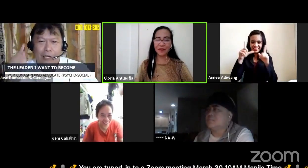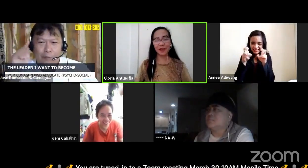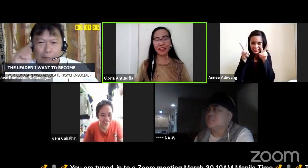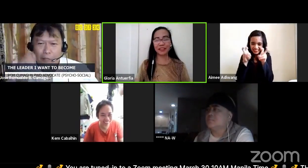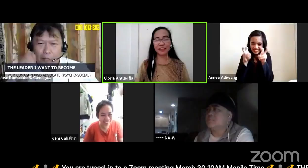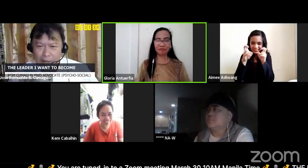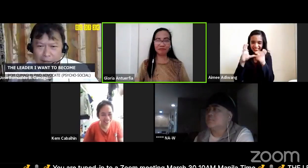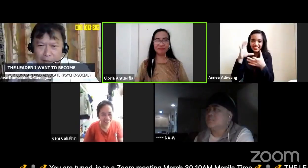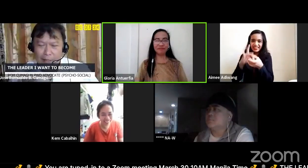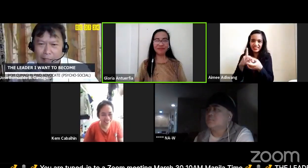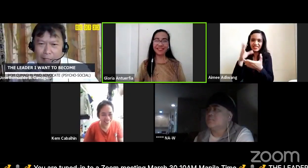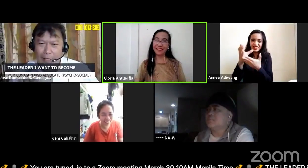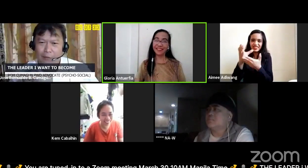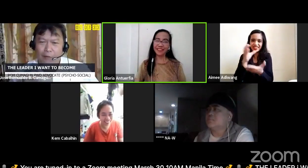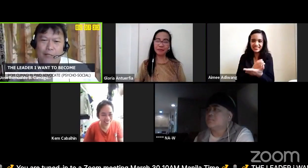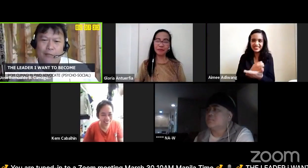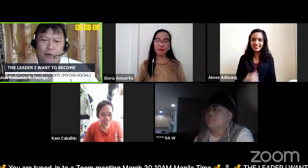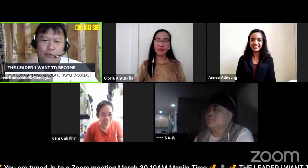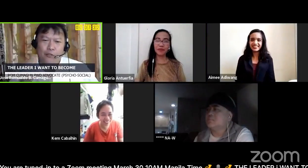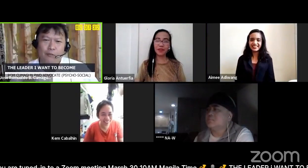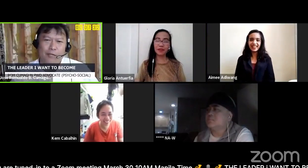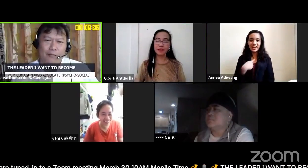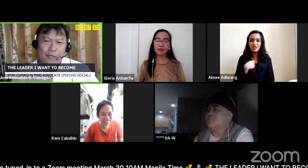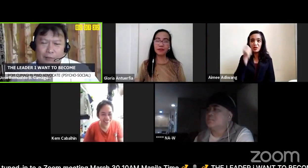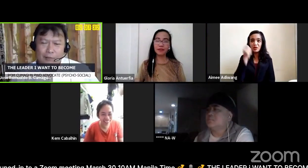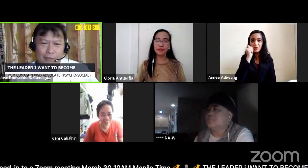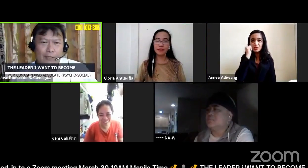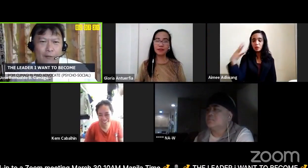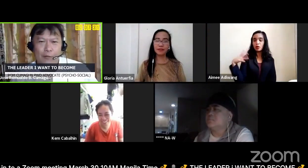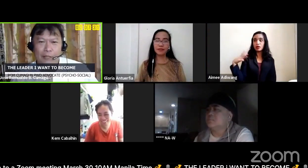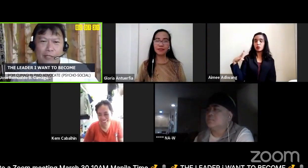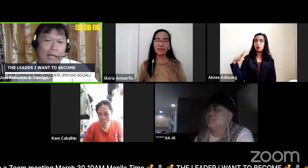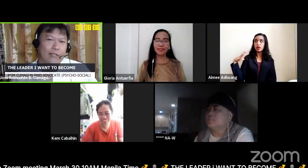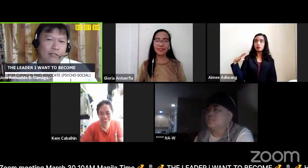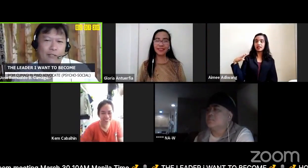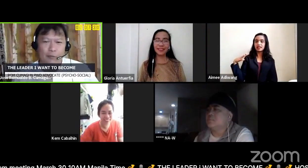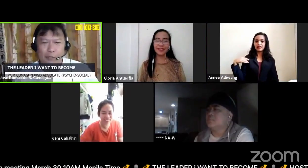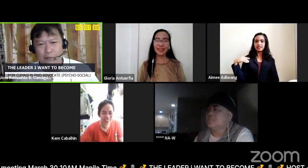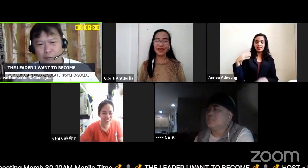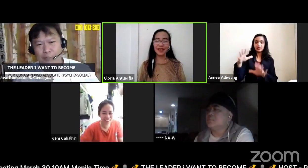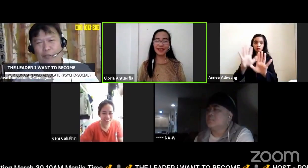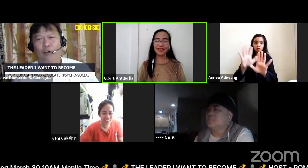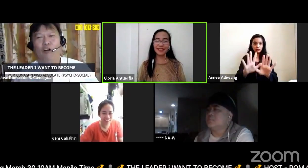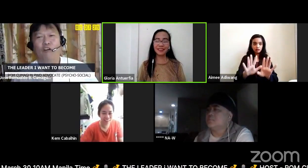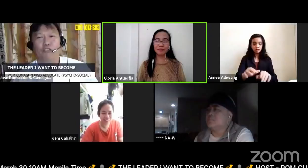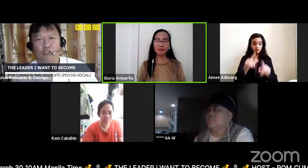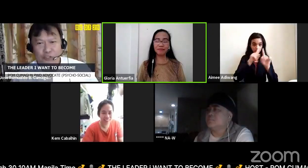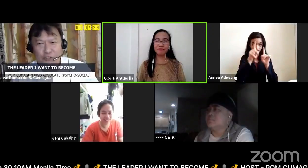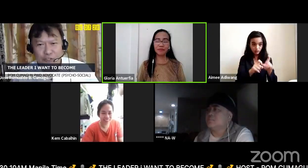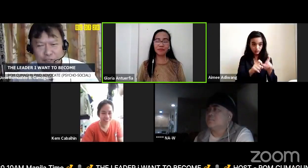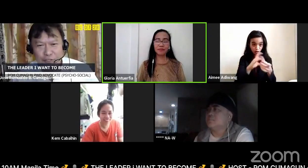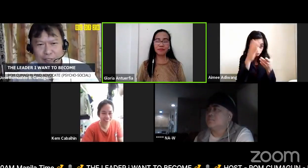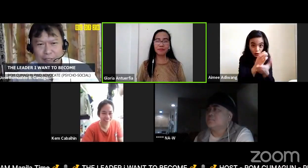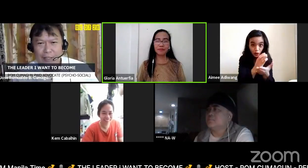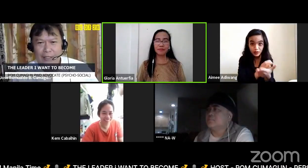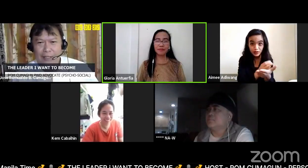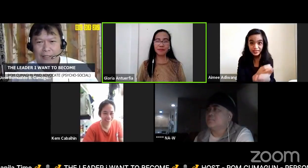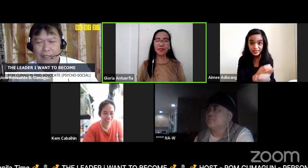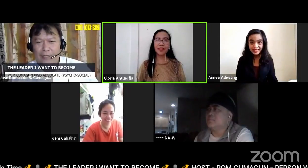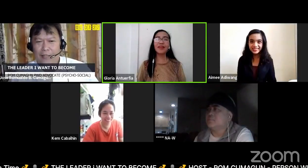okay, okay. Okay. Uh, Because I always caution my friends when they answer a question yeah, with "of